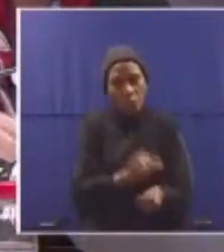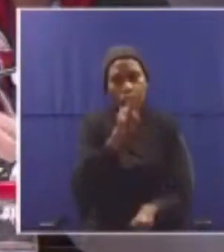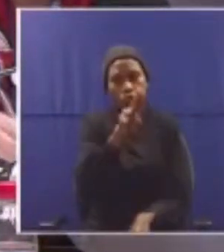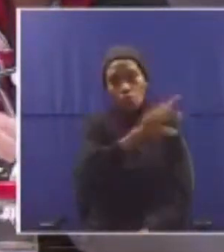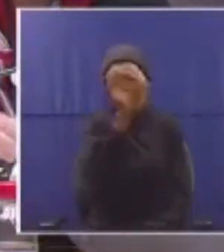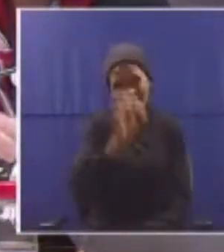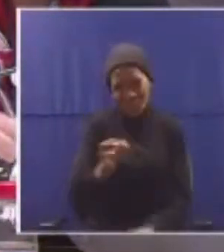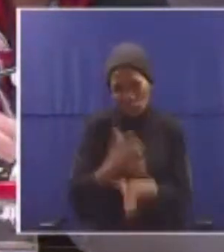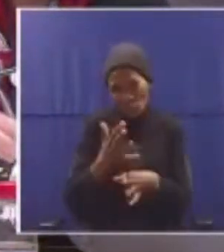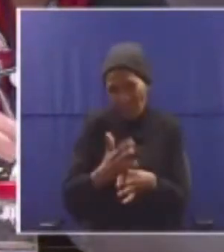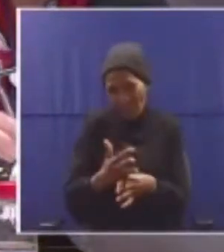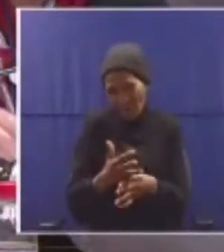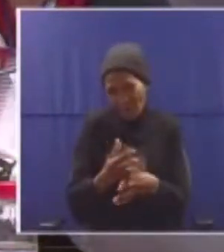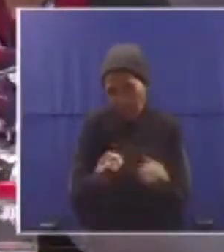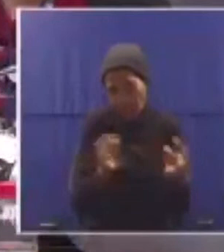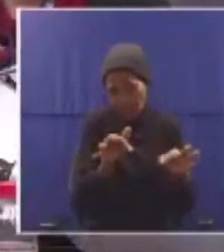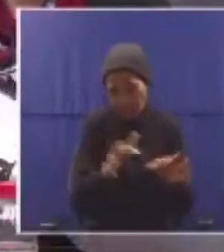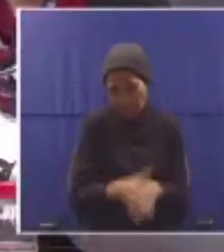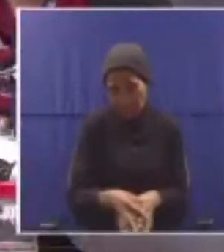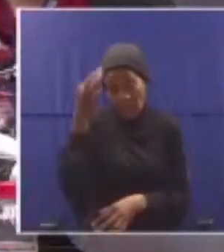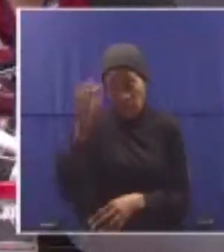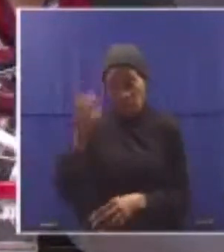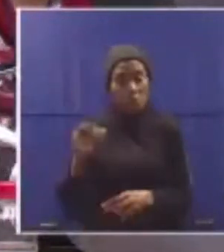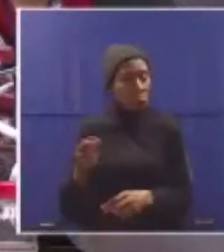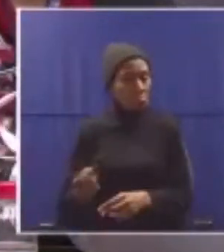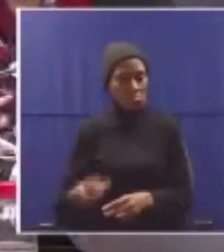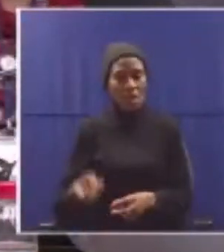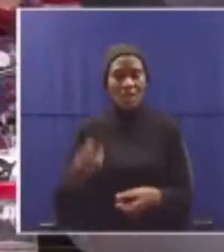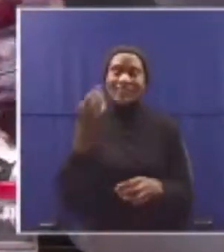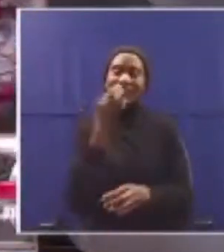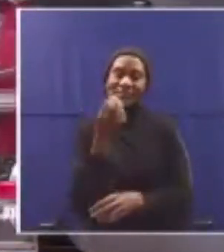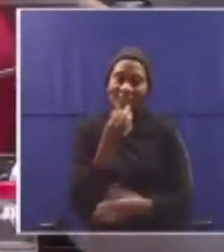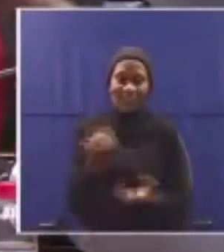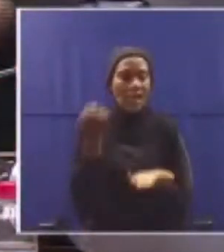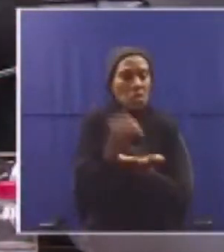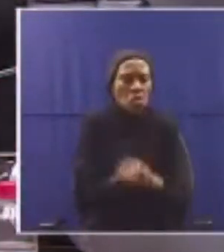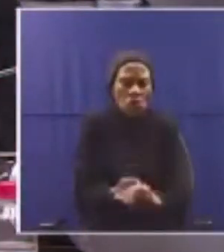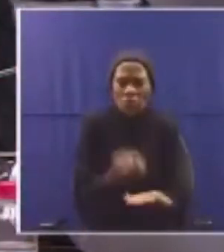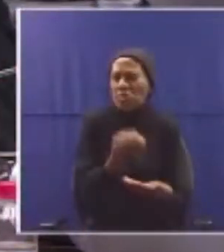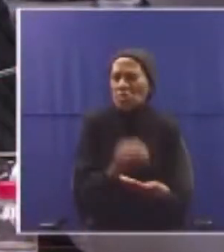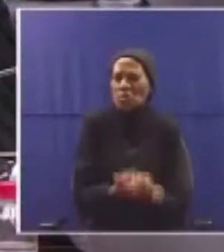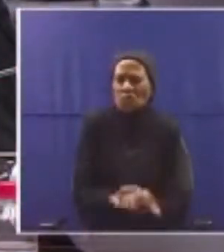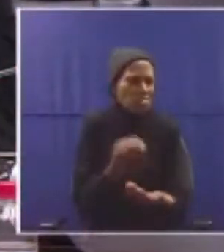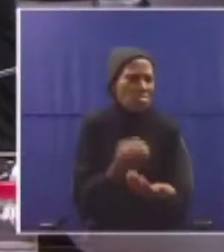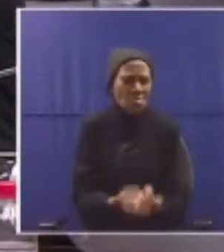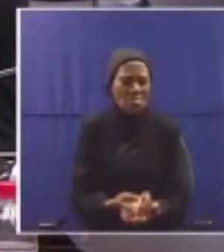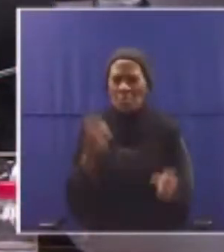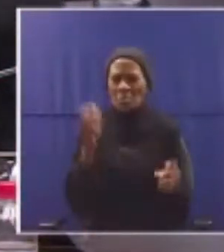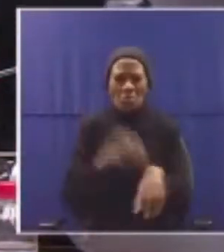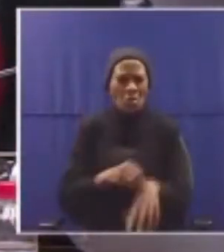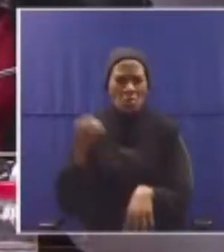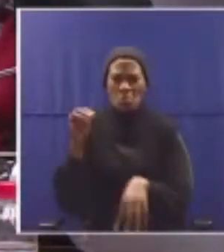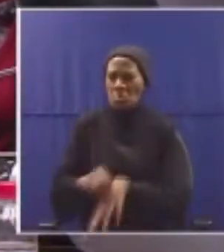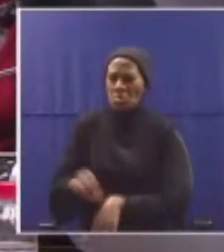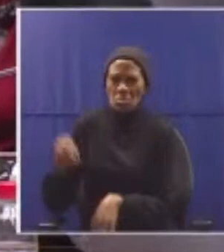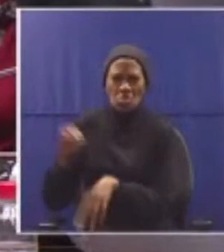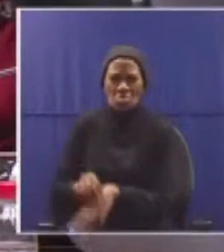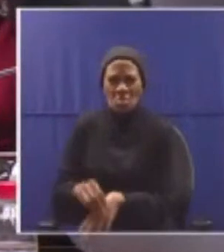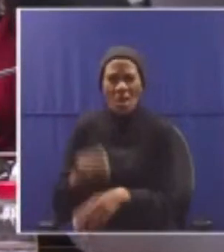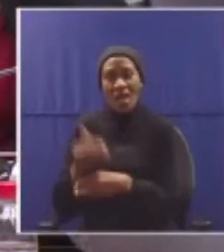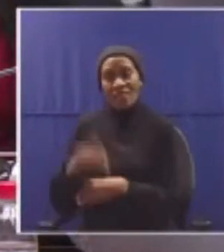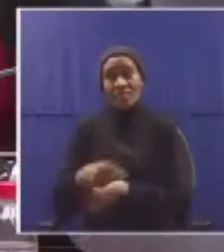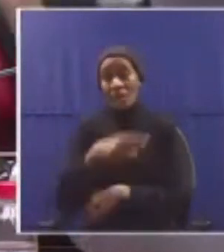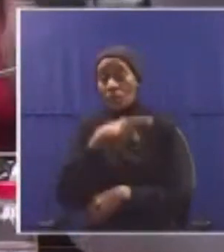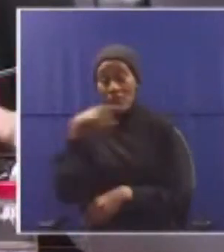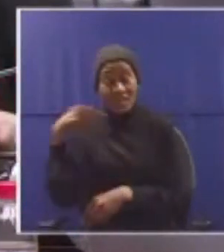of jobs. Government is quick to remind us that our economic troubles are made worse by the Russia-Ukraine